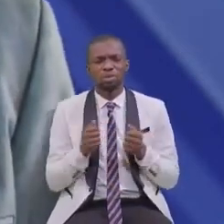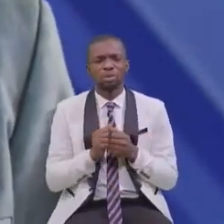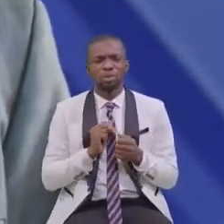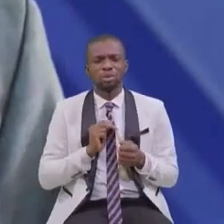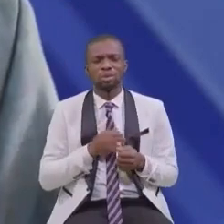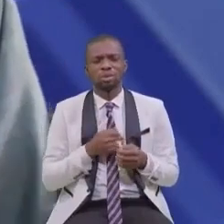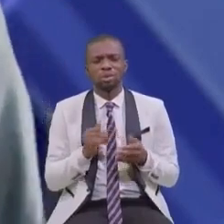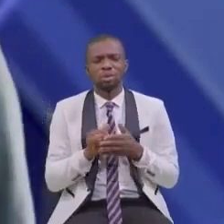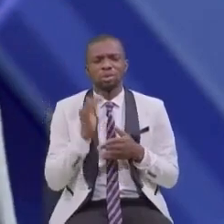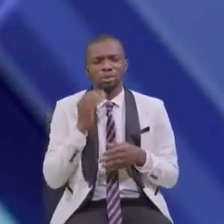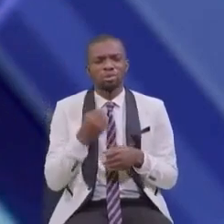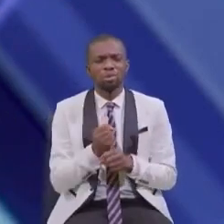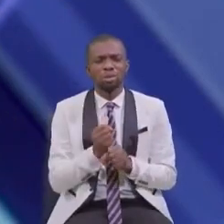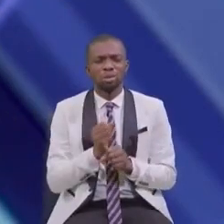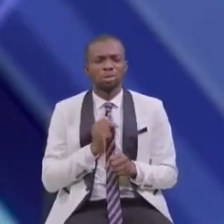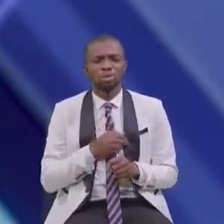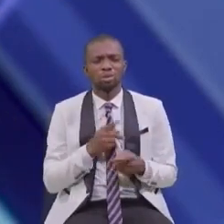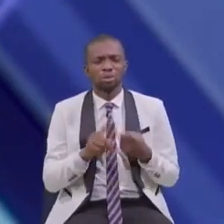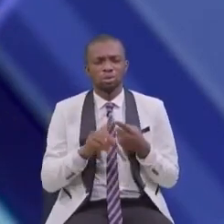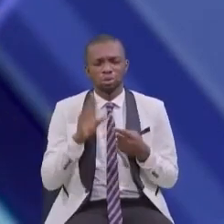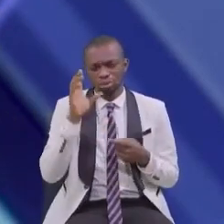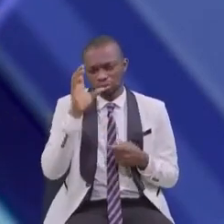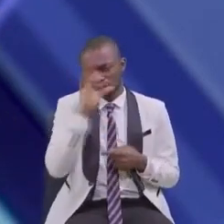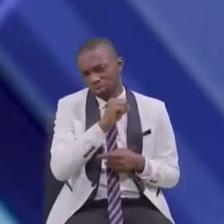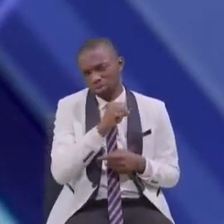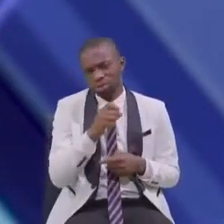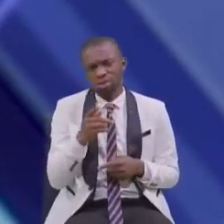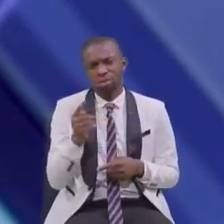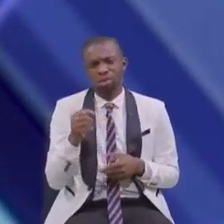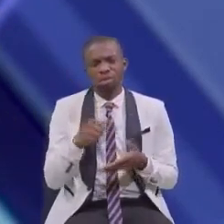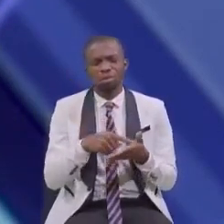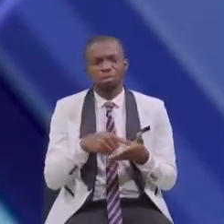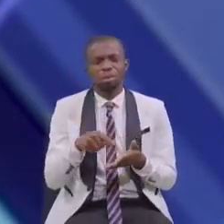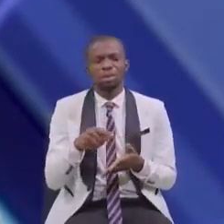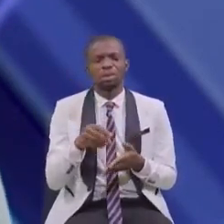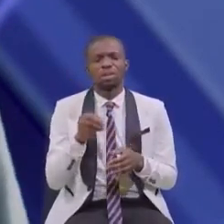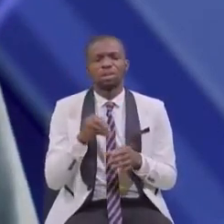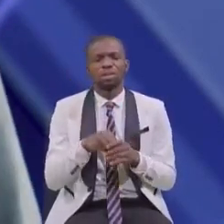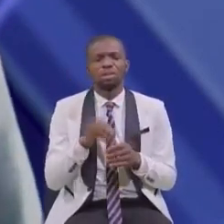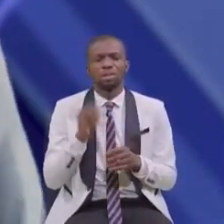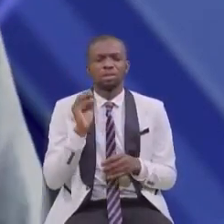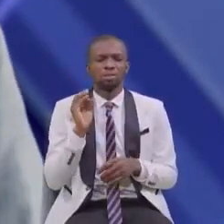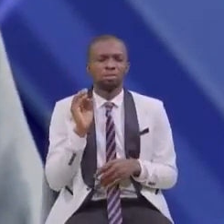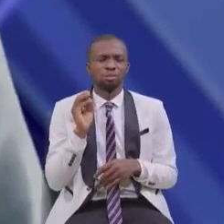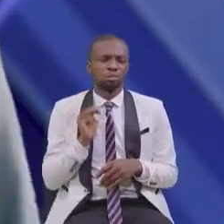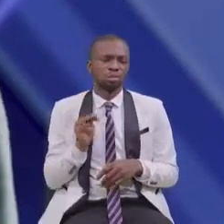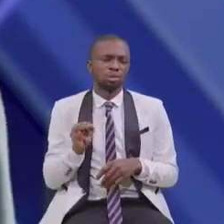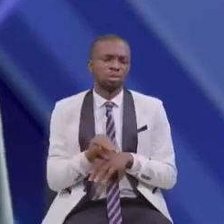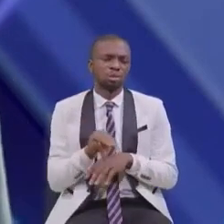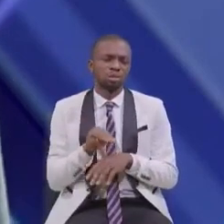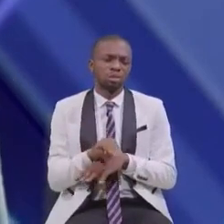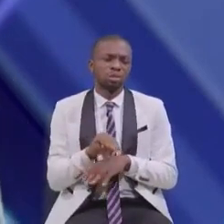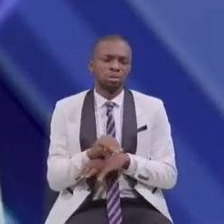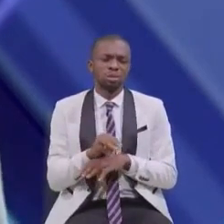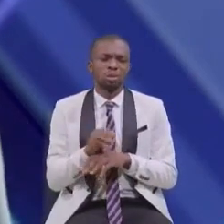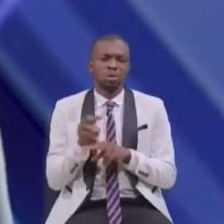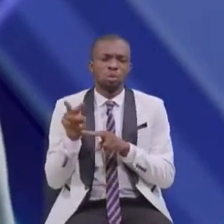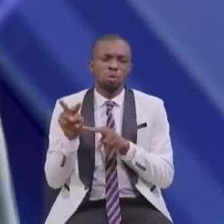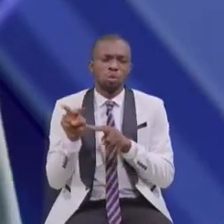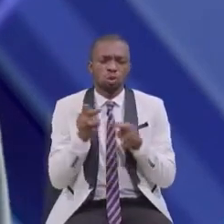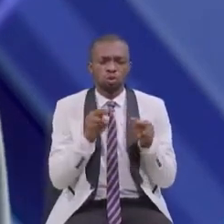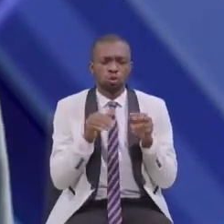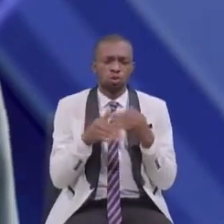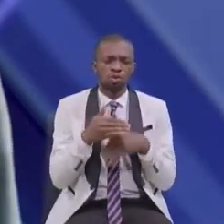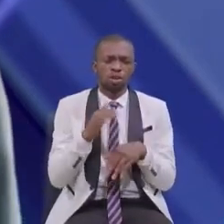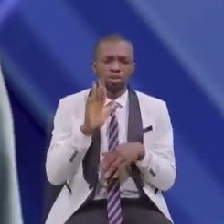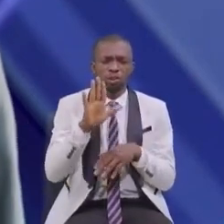we make us to miss the mark in ministry. Watch over our actions, actions